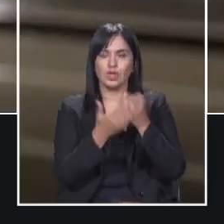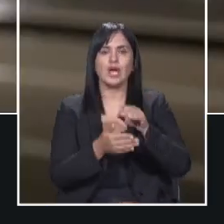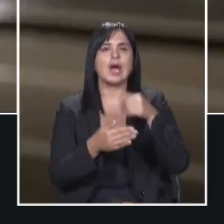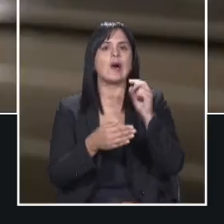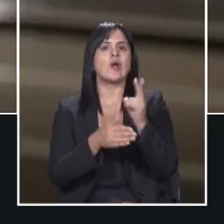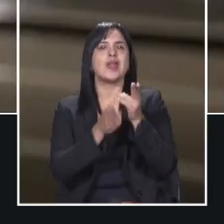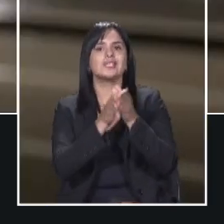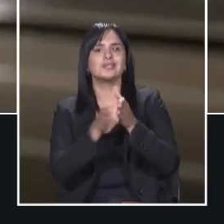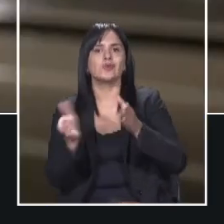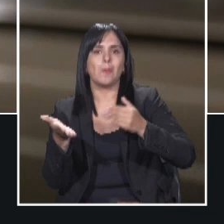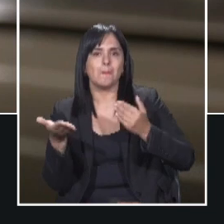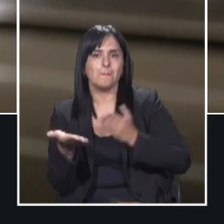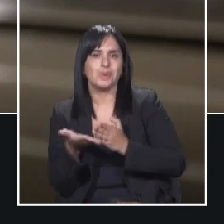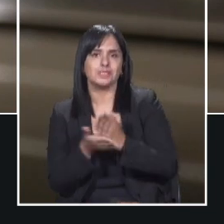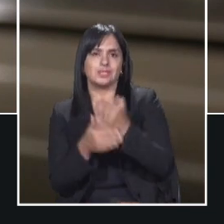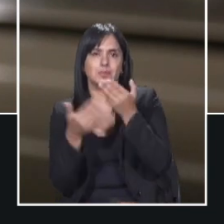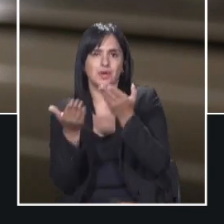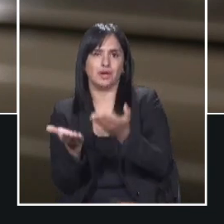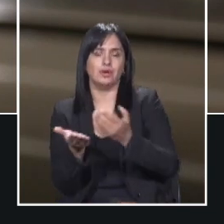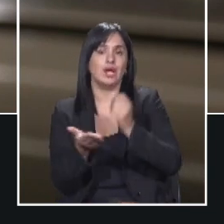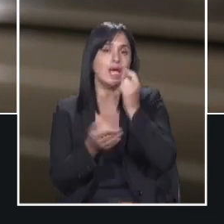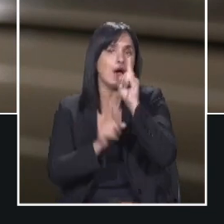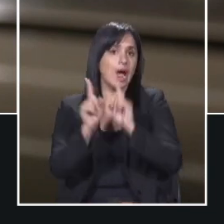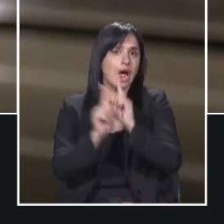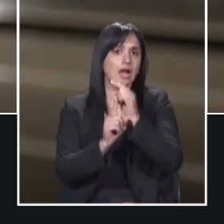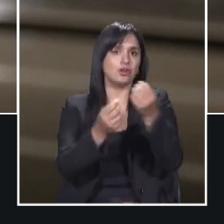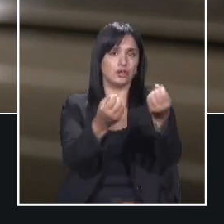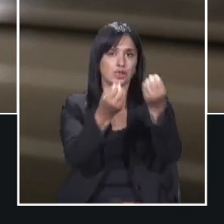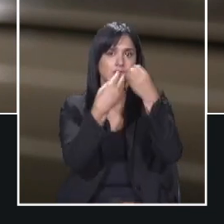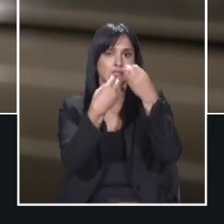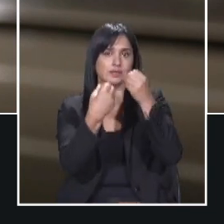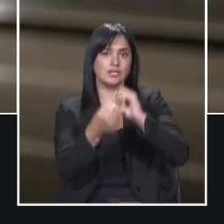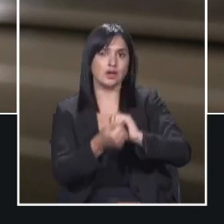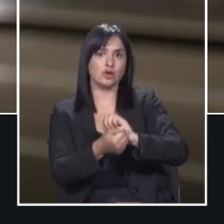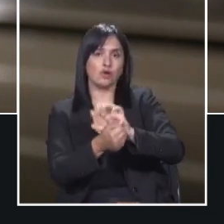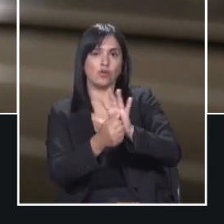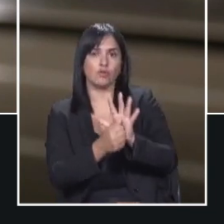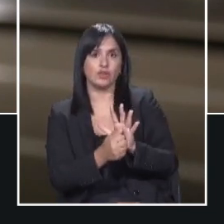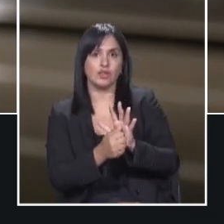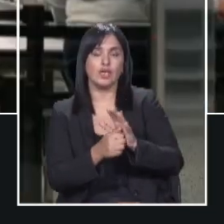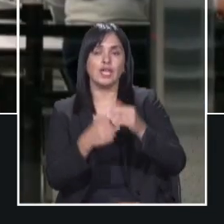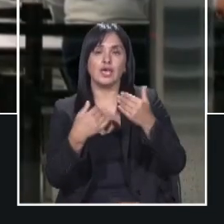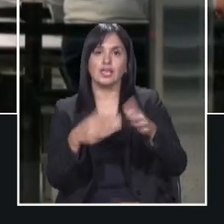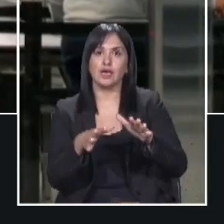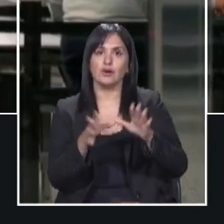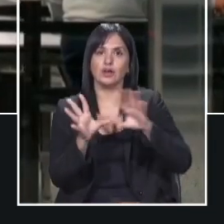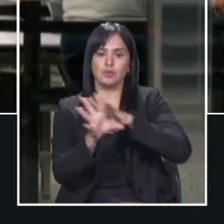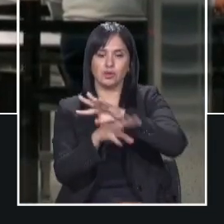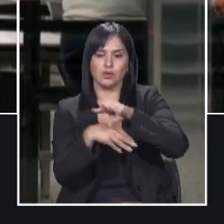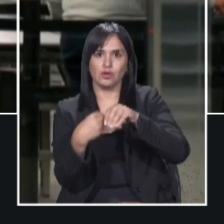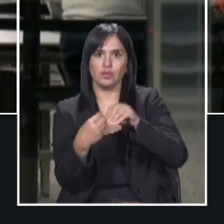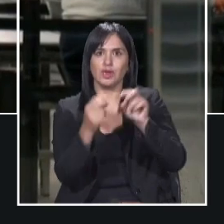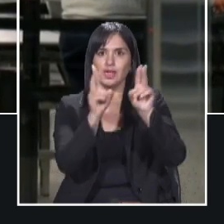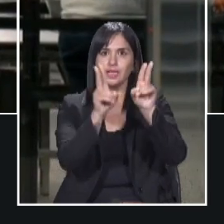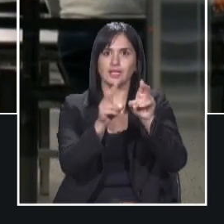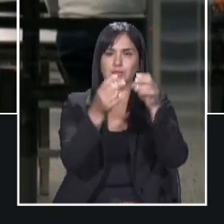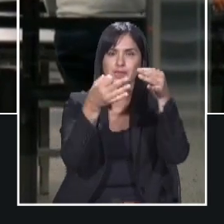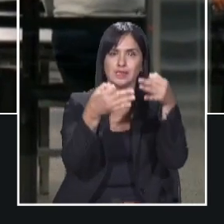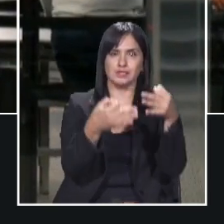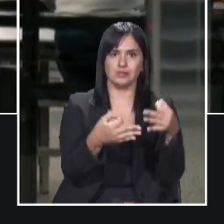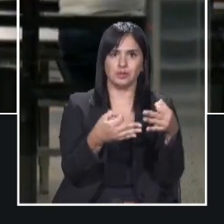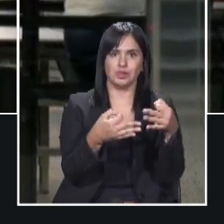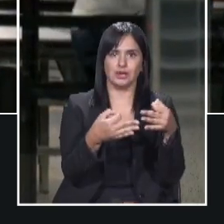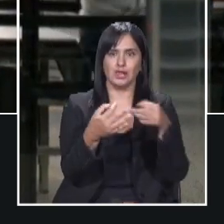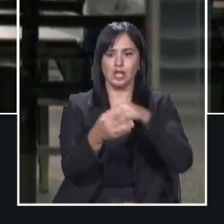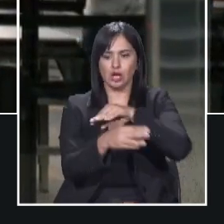COVID has taught us is that now we have merged the issue of security and safety into one singular